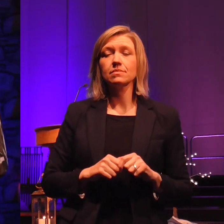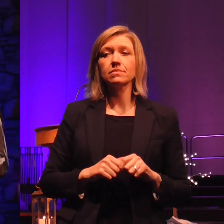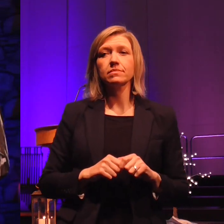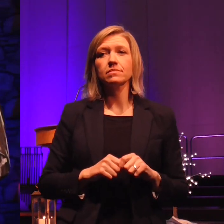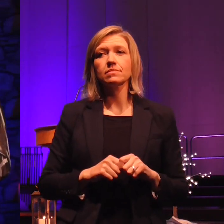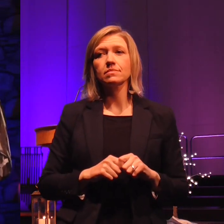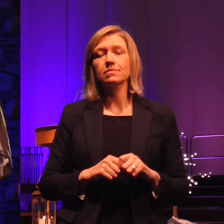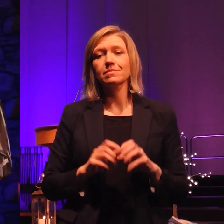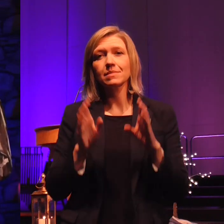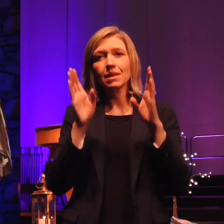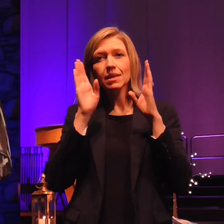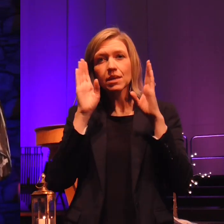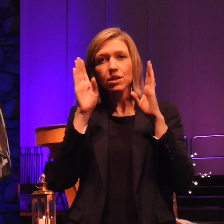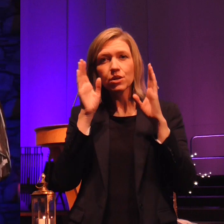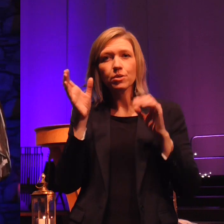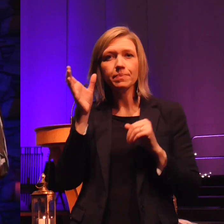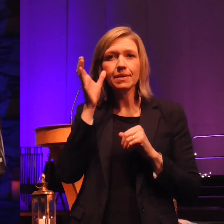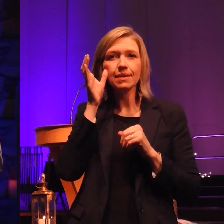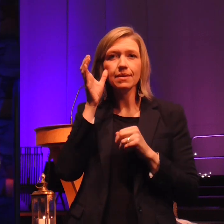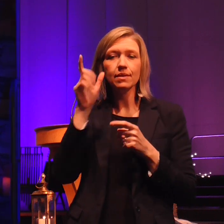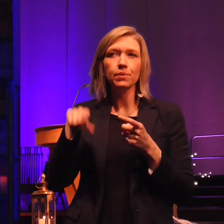Hear me when I